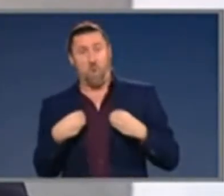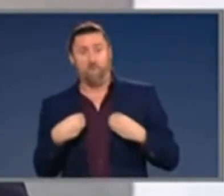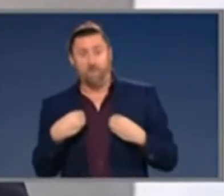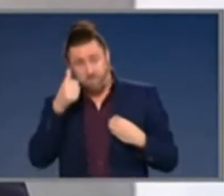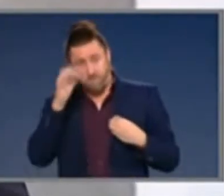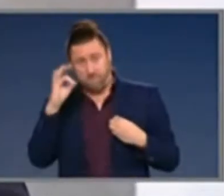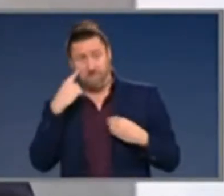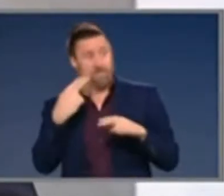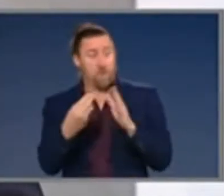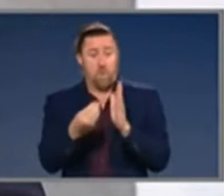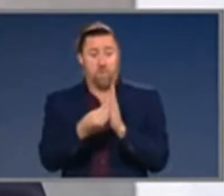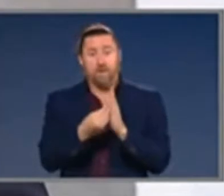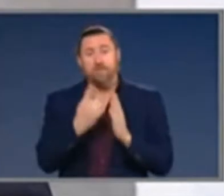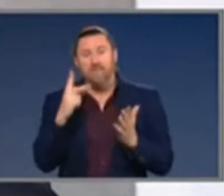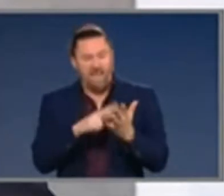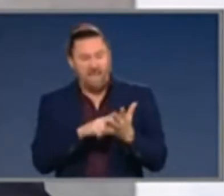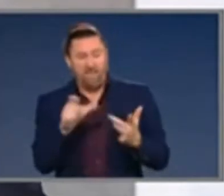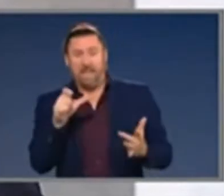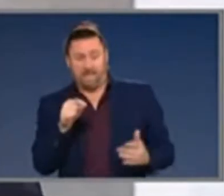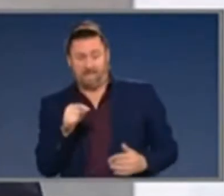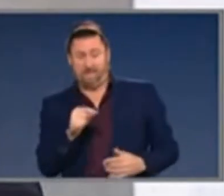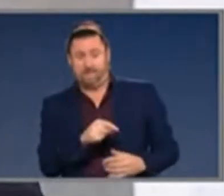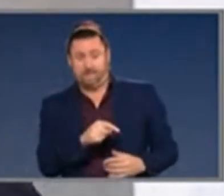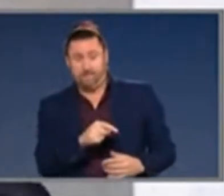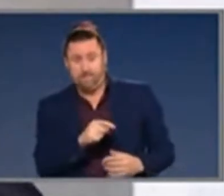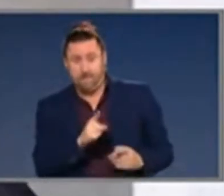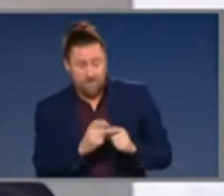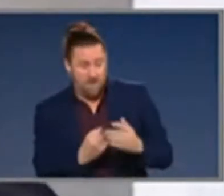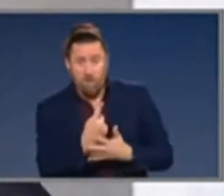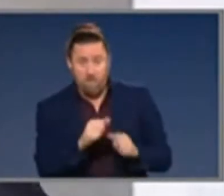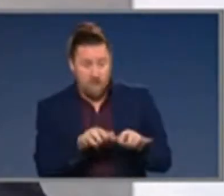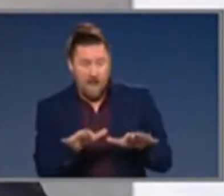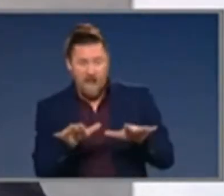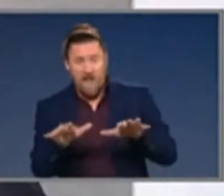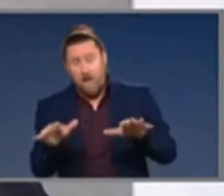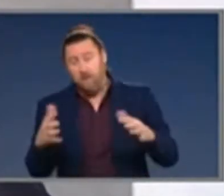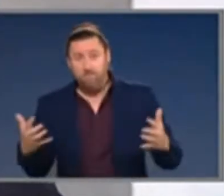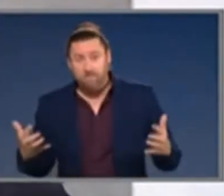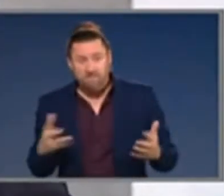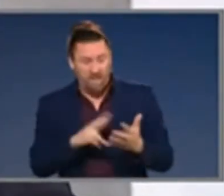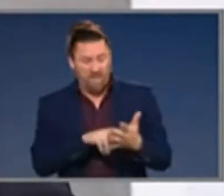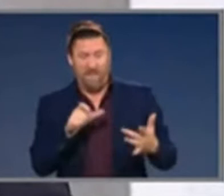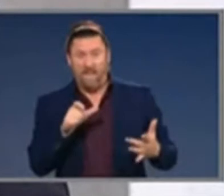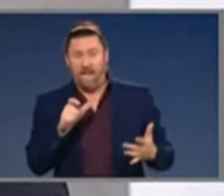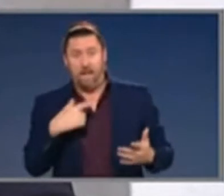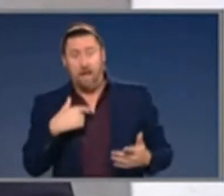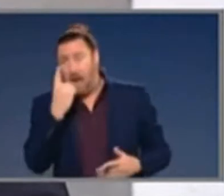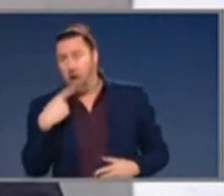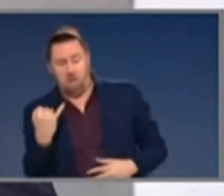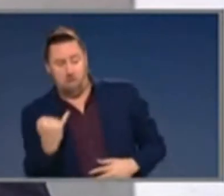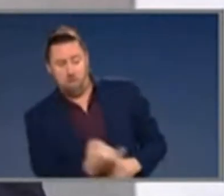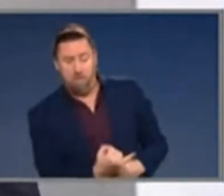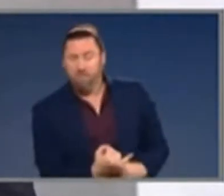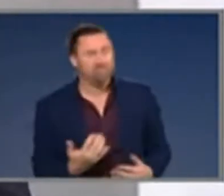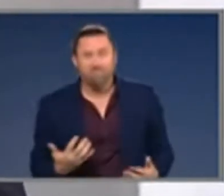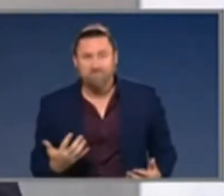clear that the Victorian wave that Australia is now experiencing, and that's how I have to honestly describe it. I mean, there is not a second